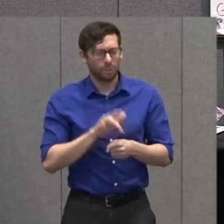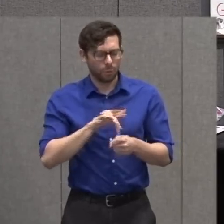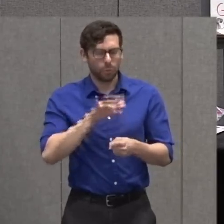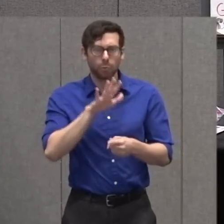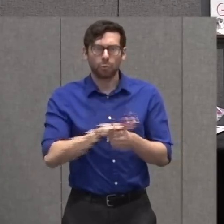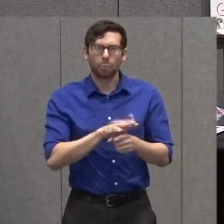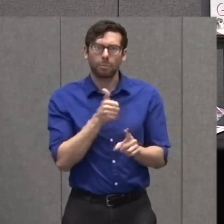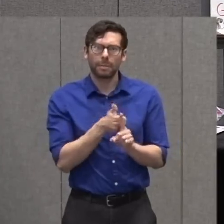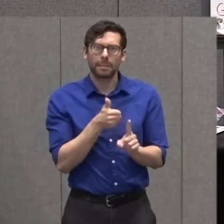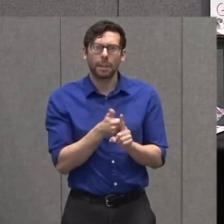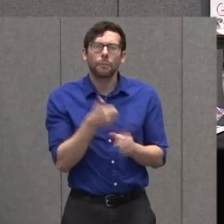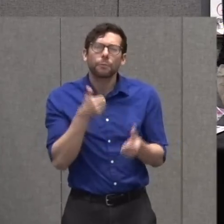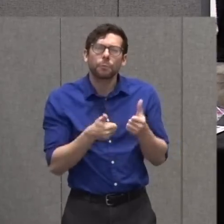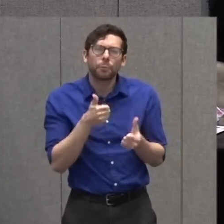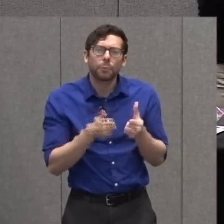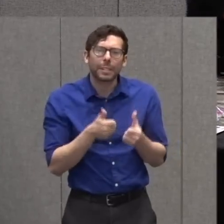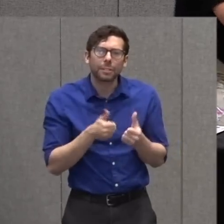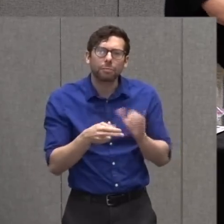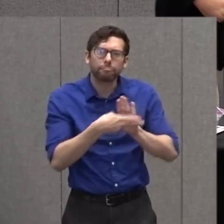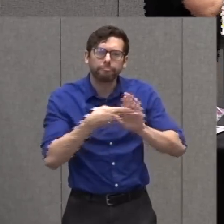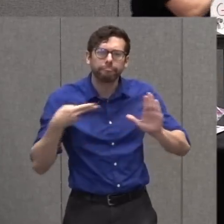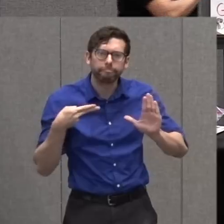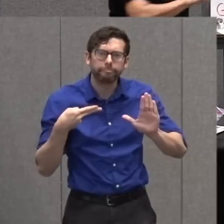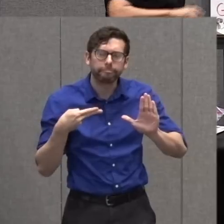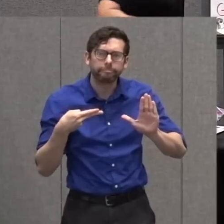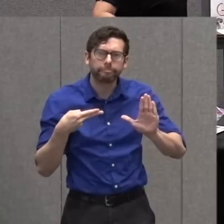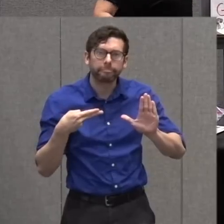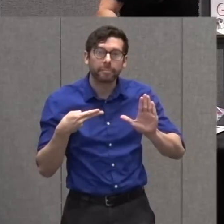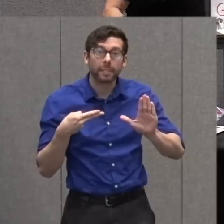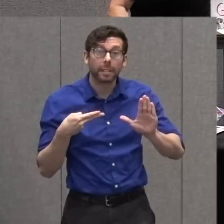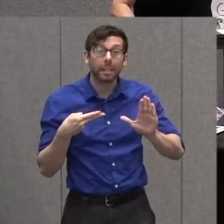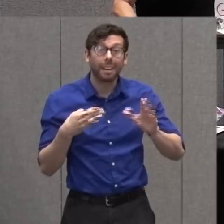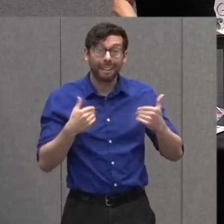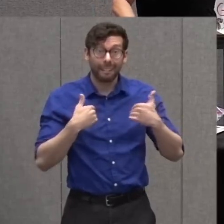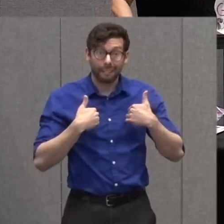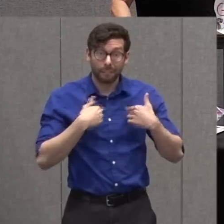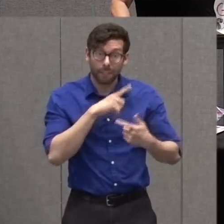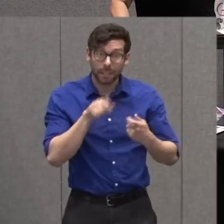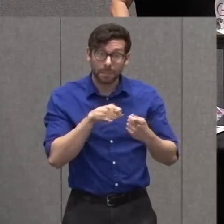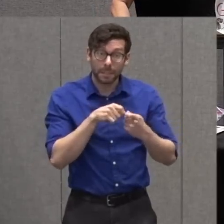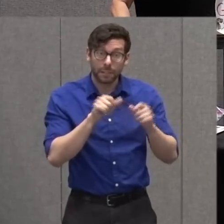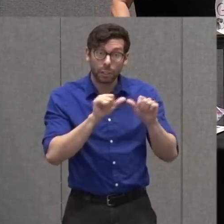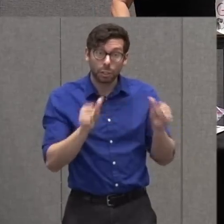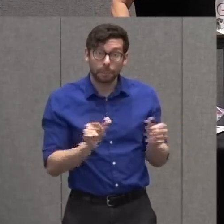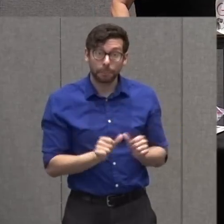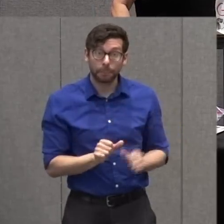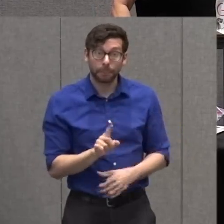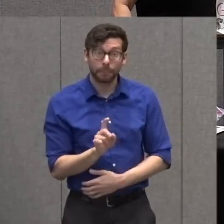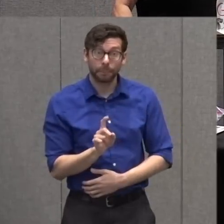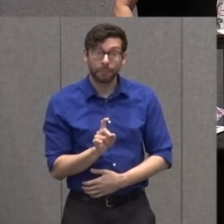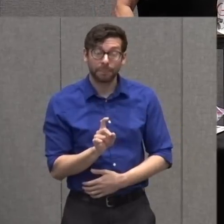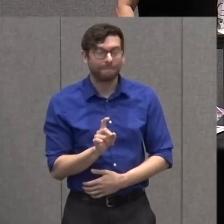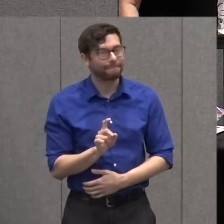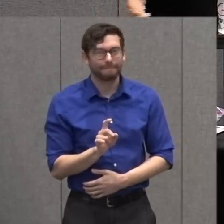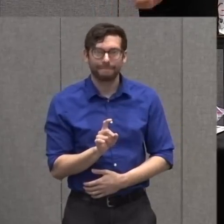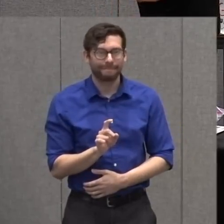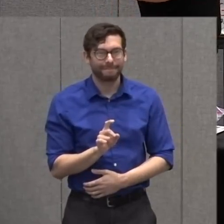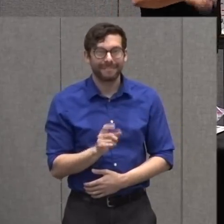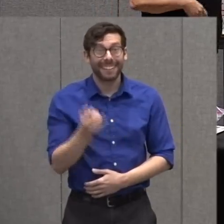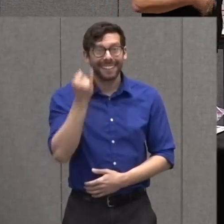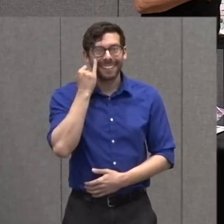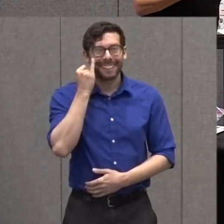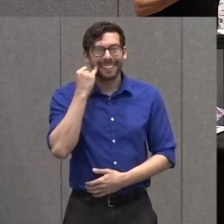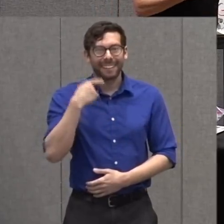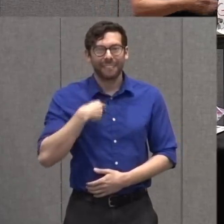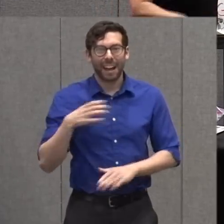soda fall in? Let's think about those properties. Does it have a definite shape? I don't think so. If I poured it out